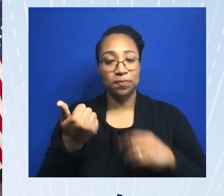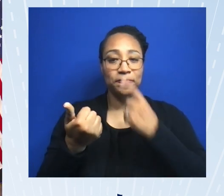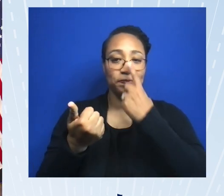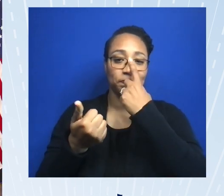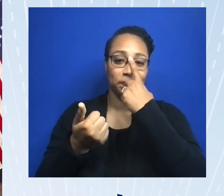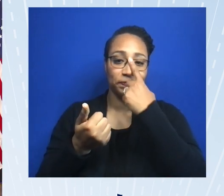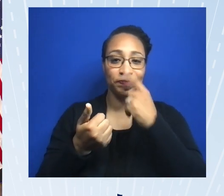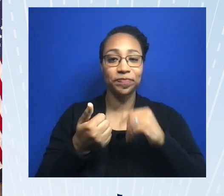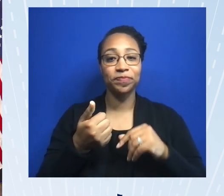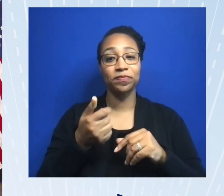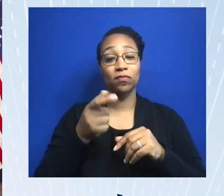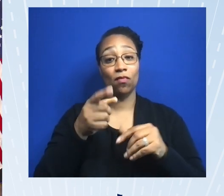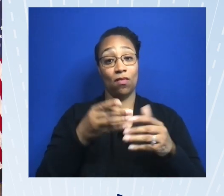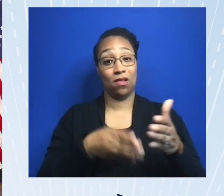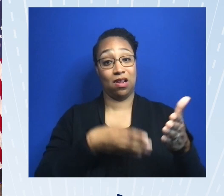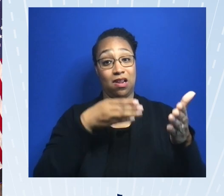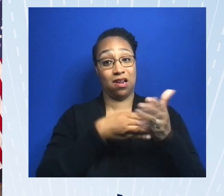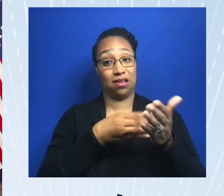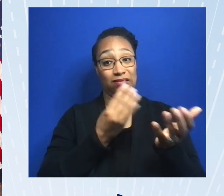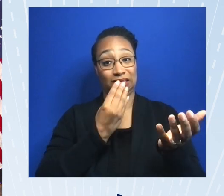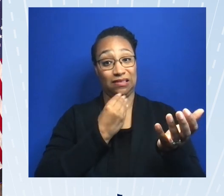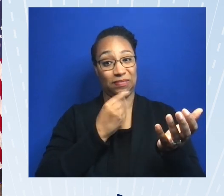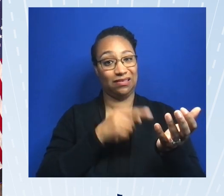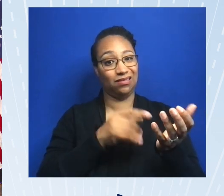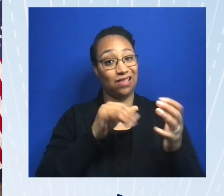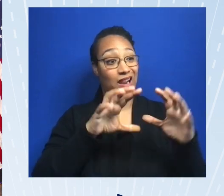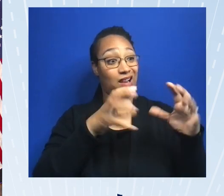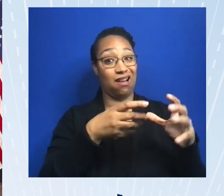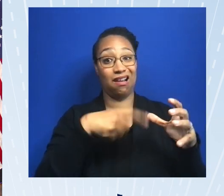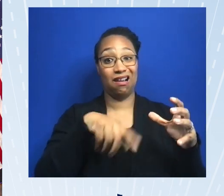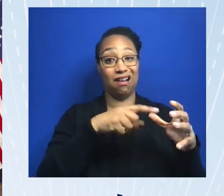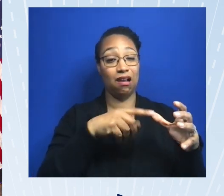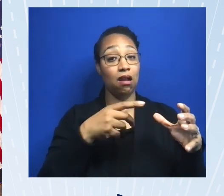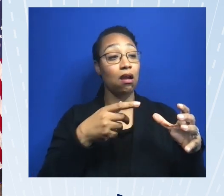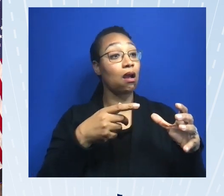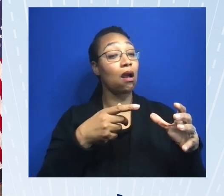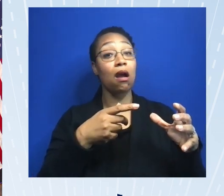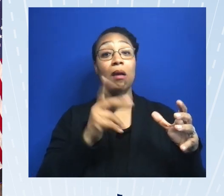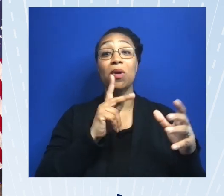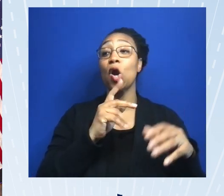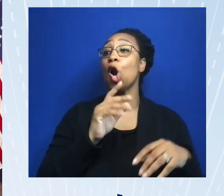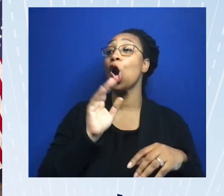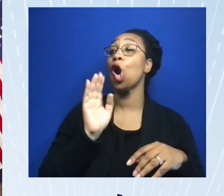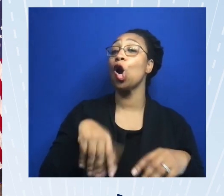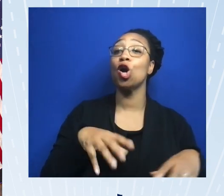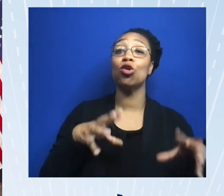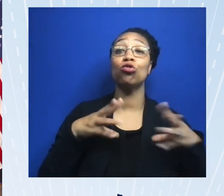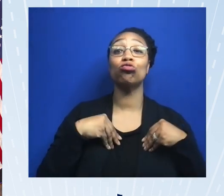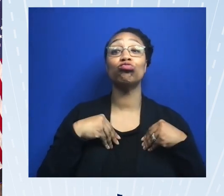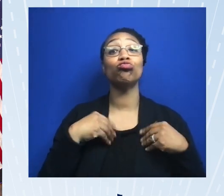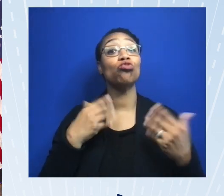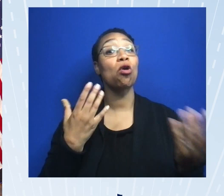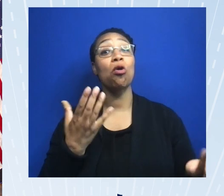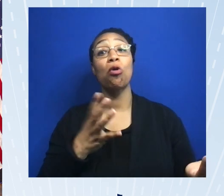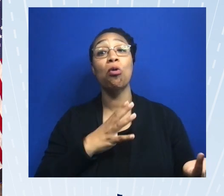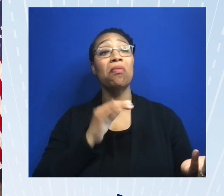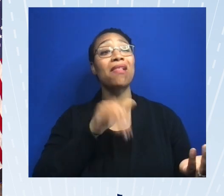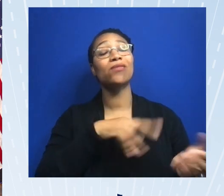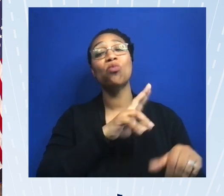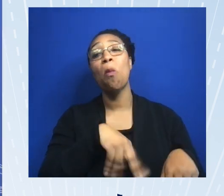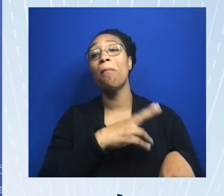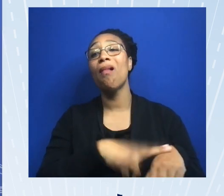and acts of violence against Jews are becoming normalized. We know this has a significant online